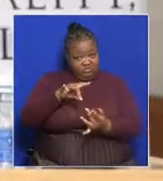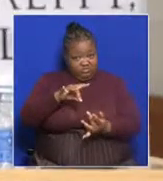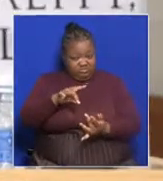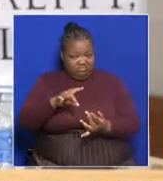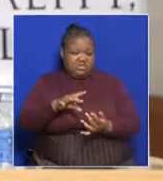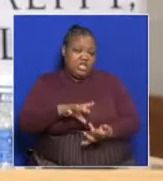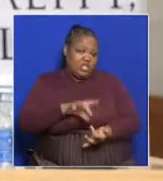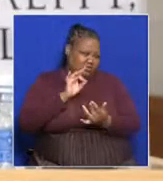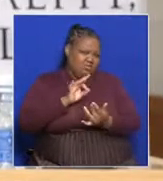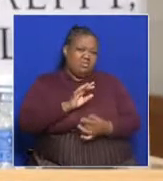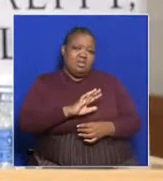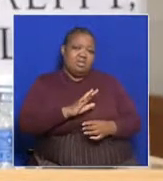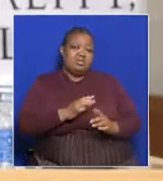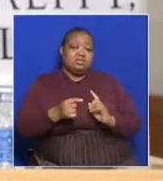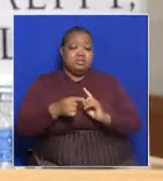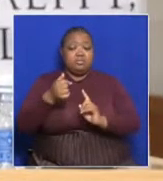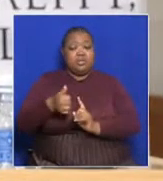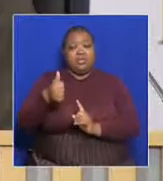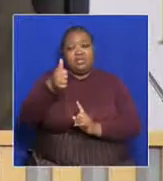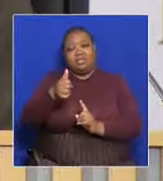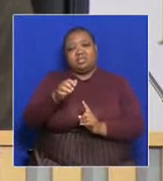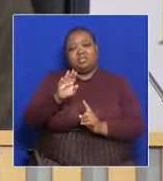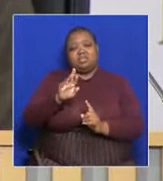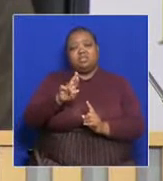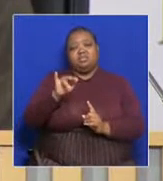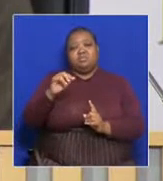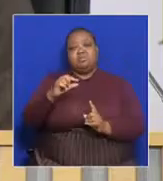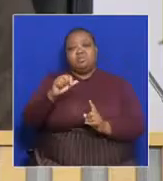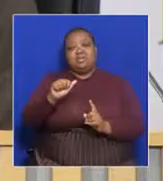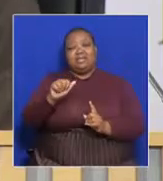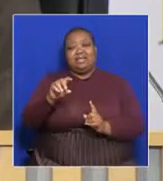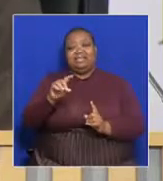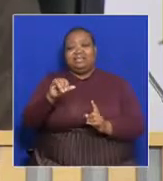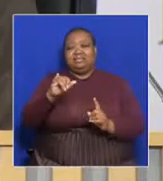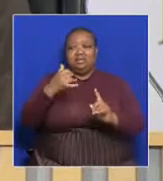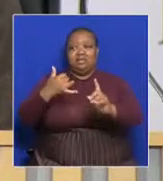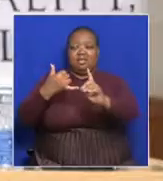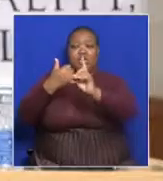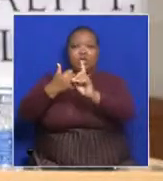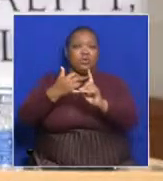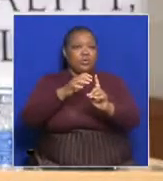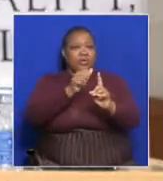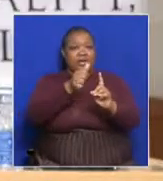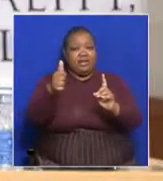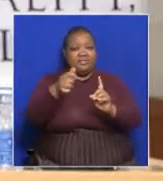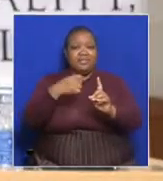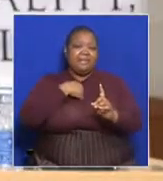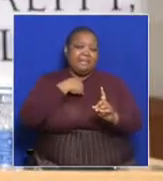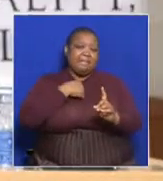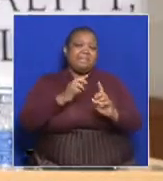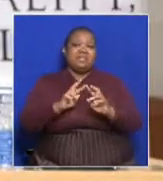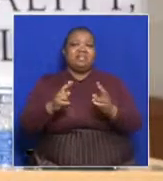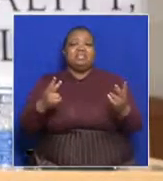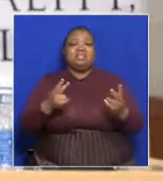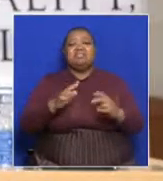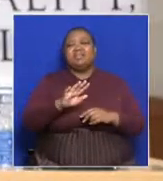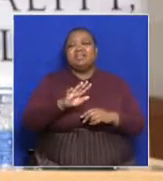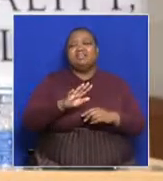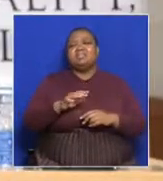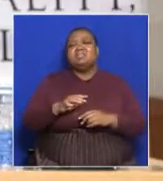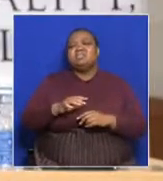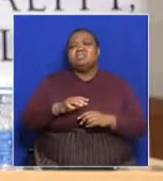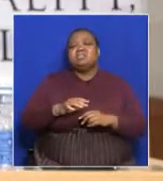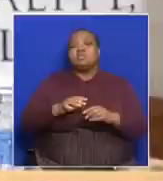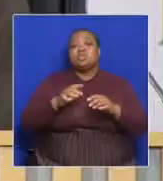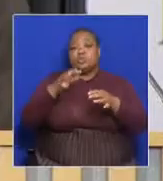Brigadier Nyuswa had made a call to some senior No. district commissioner- Mine is slightly different. You chose that this seizure will not be stored in